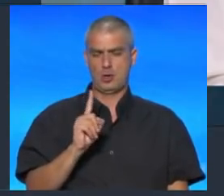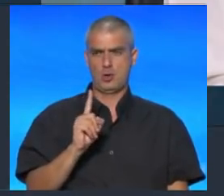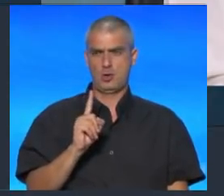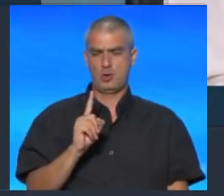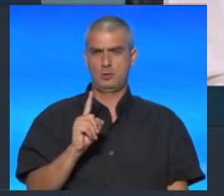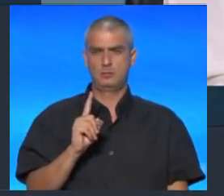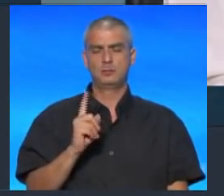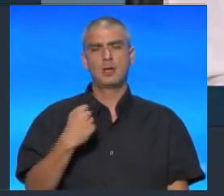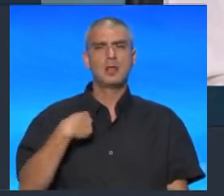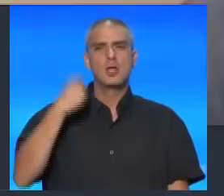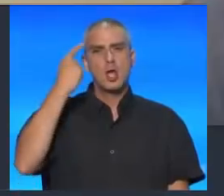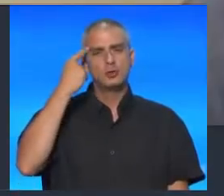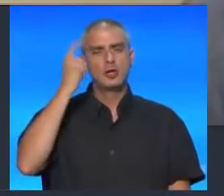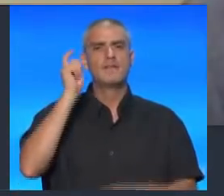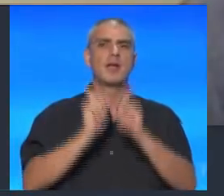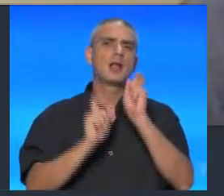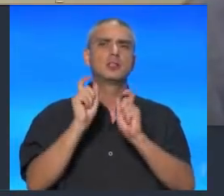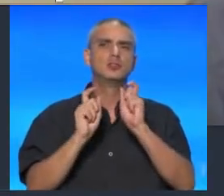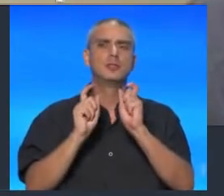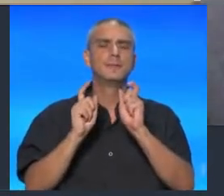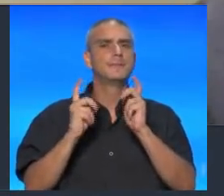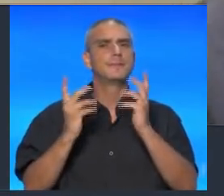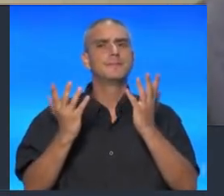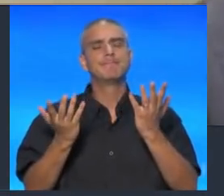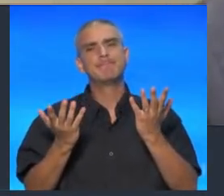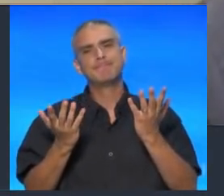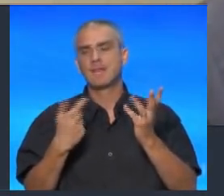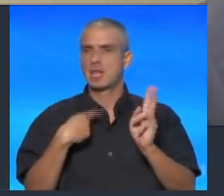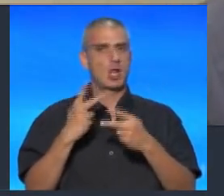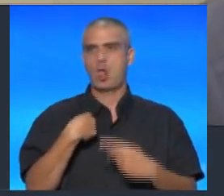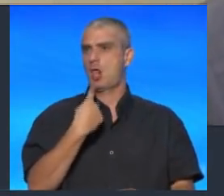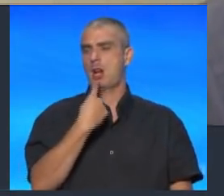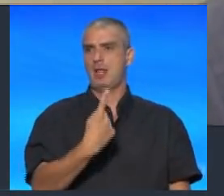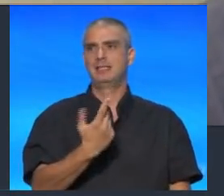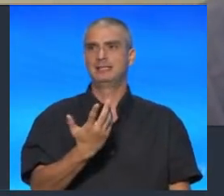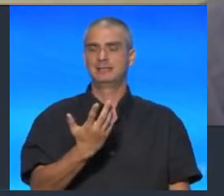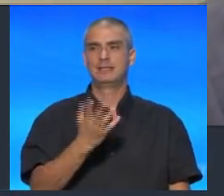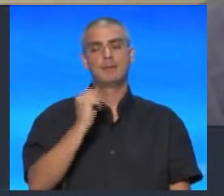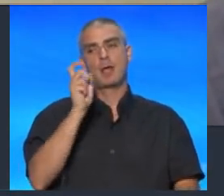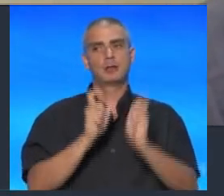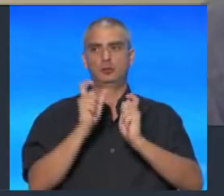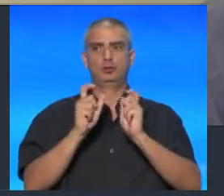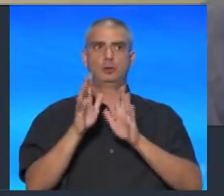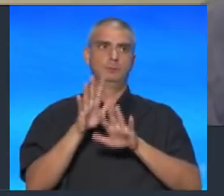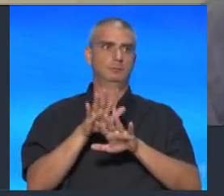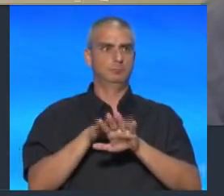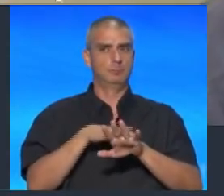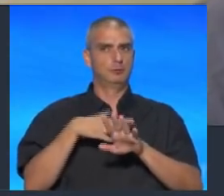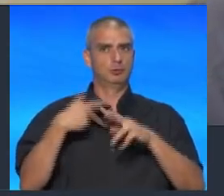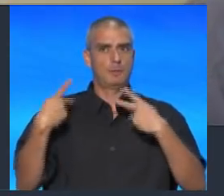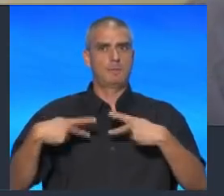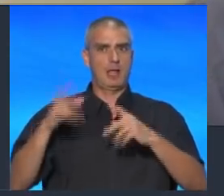I think people are afraid. I can't say if people are fearing for their